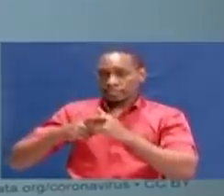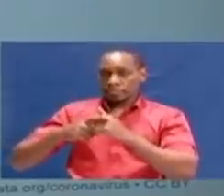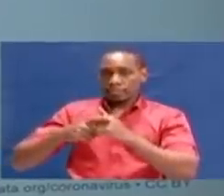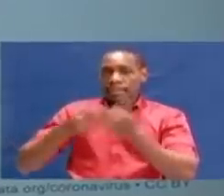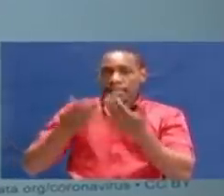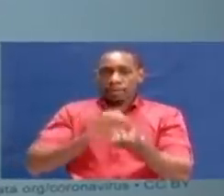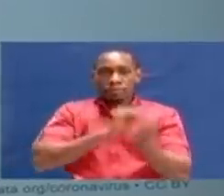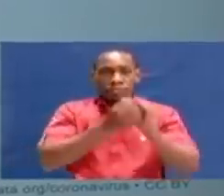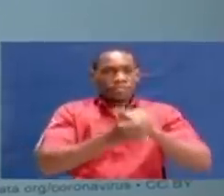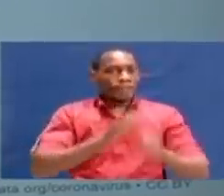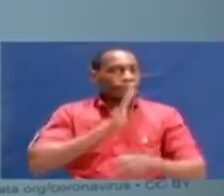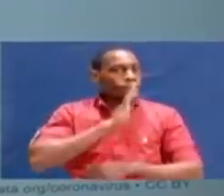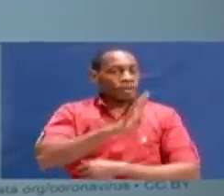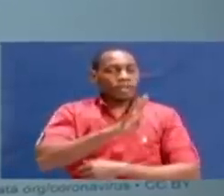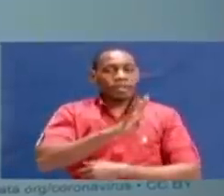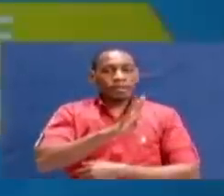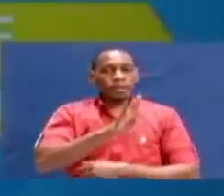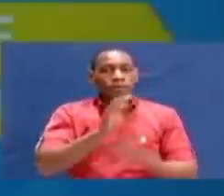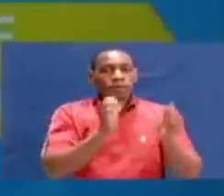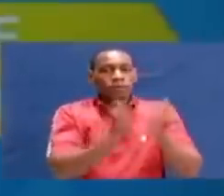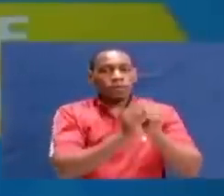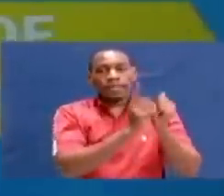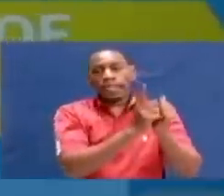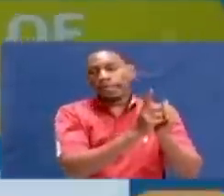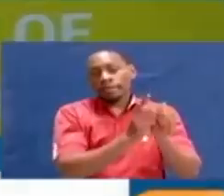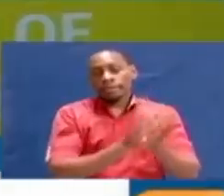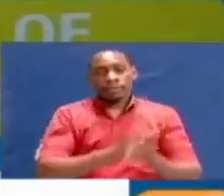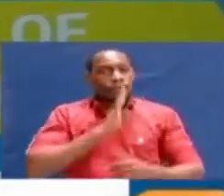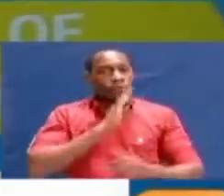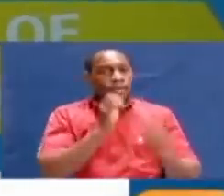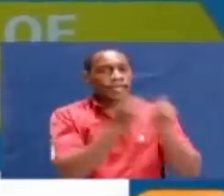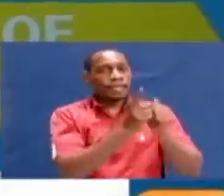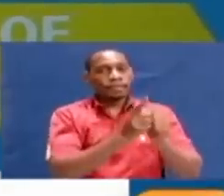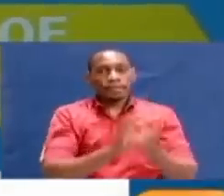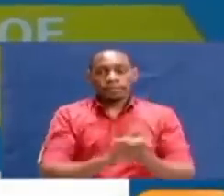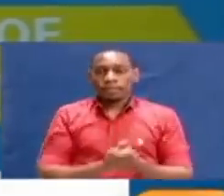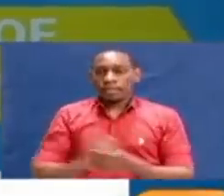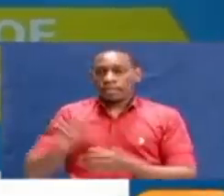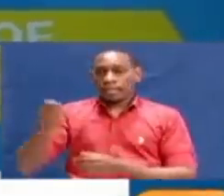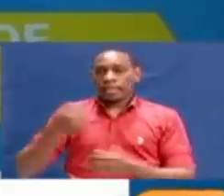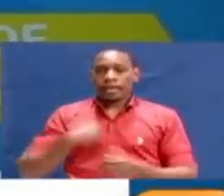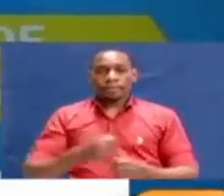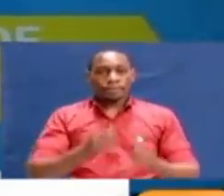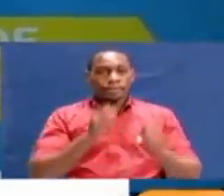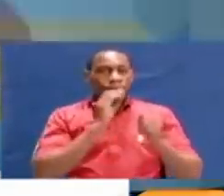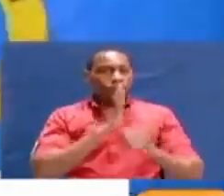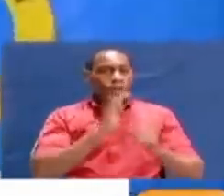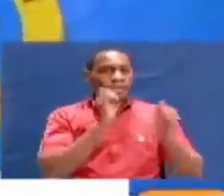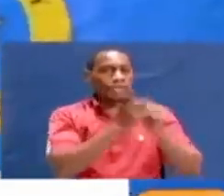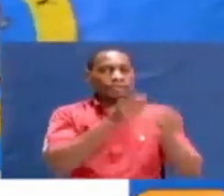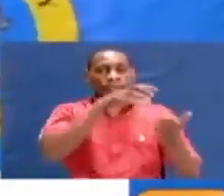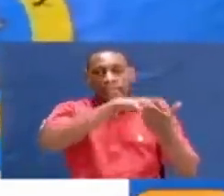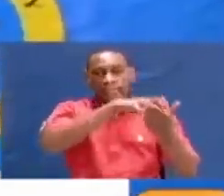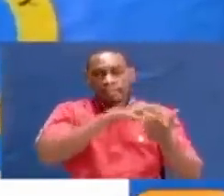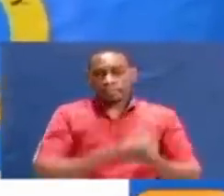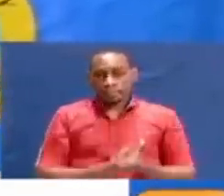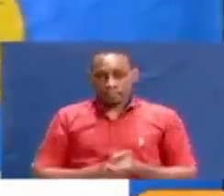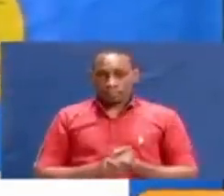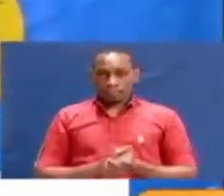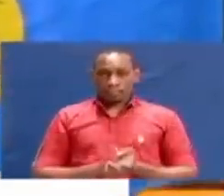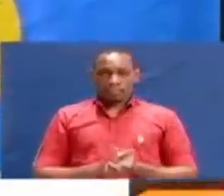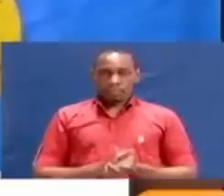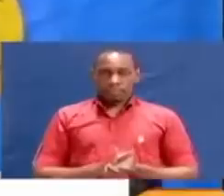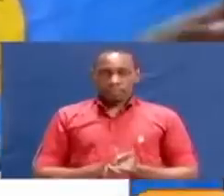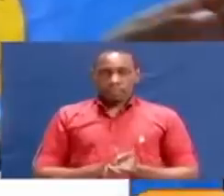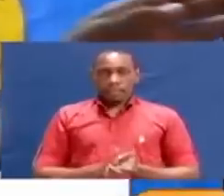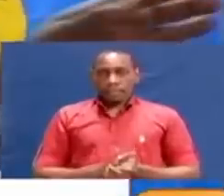It is now at 411. 411. Kenya has 411 cases.